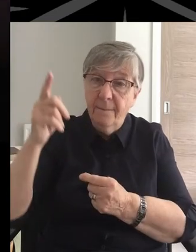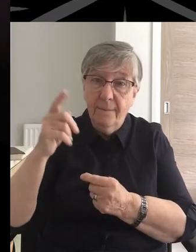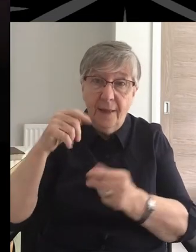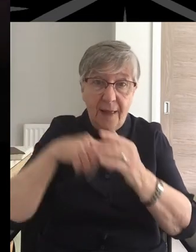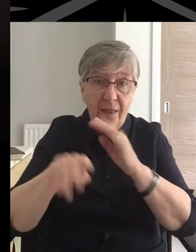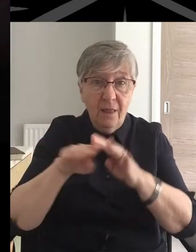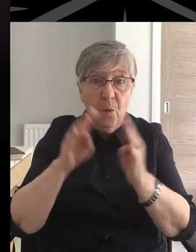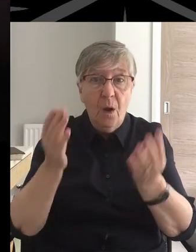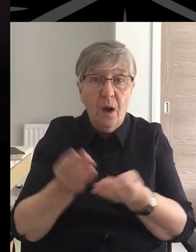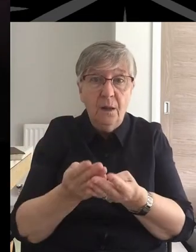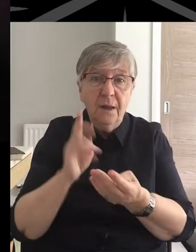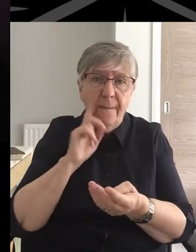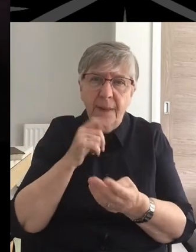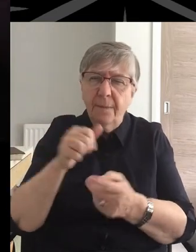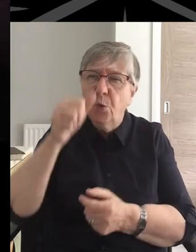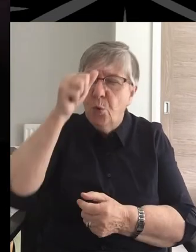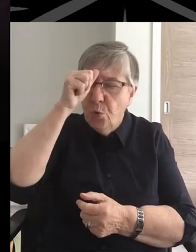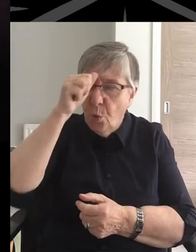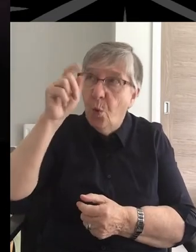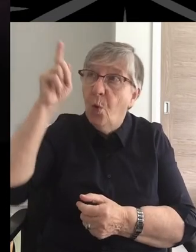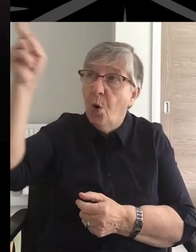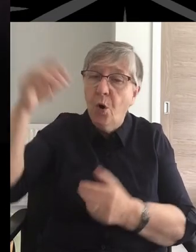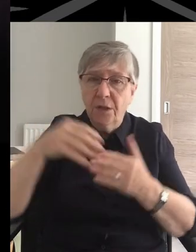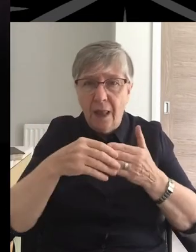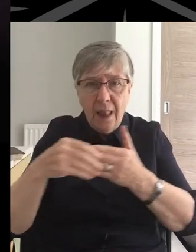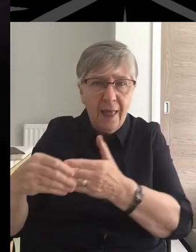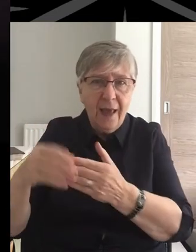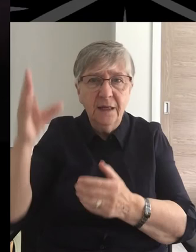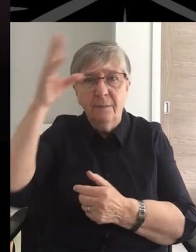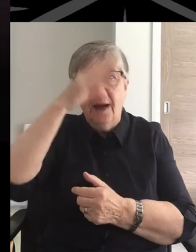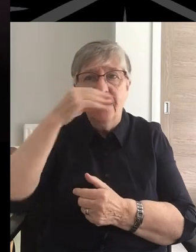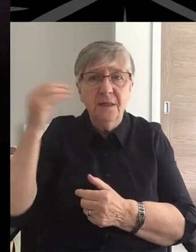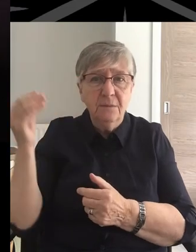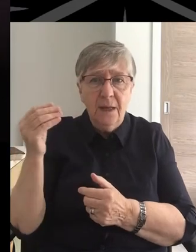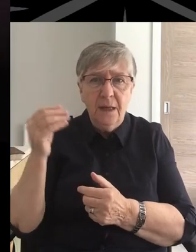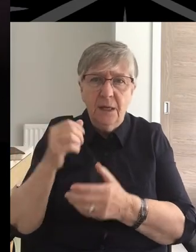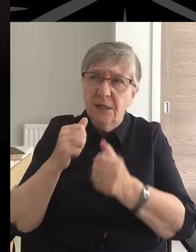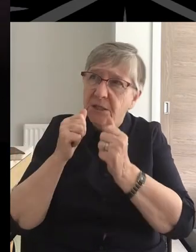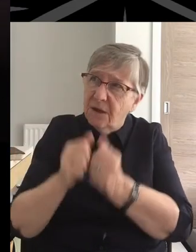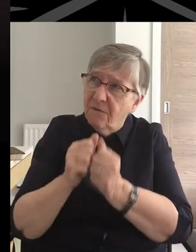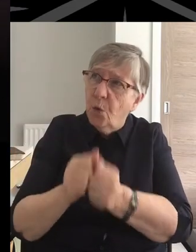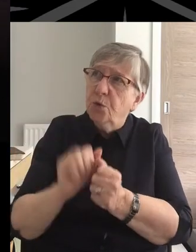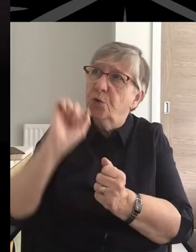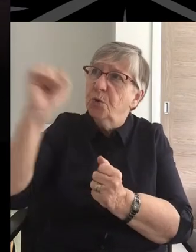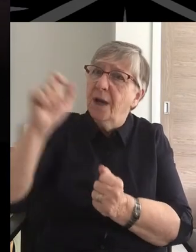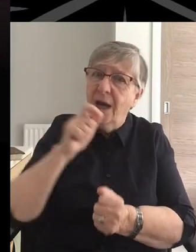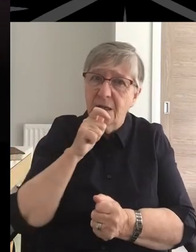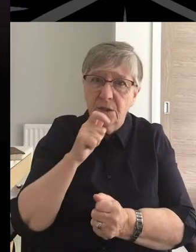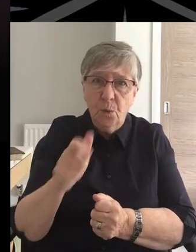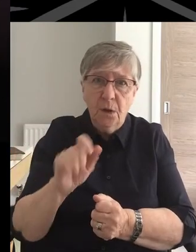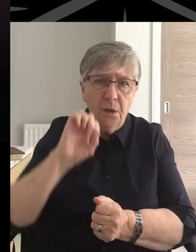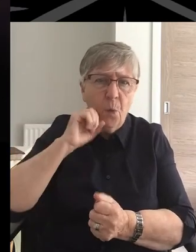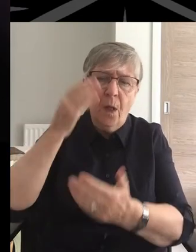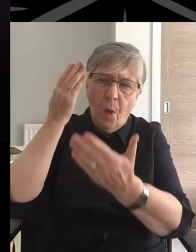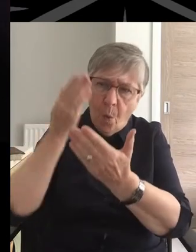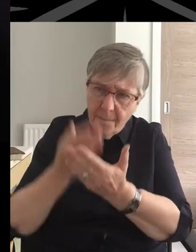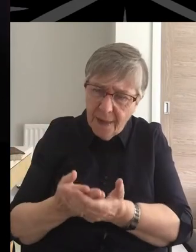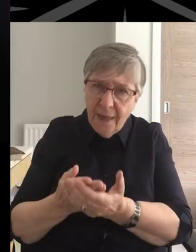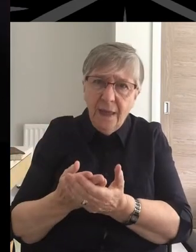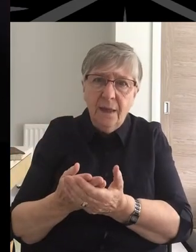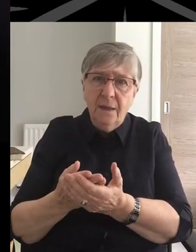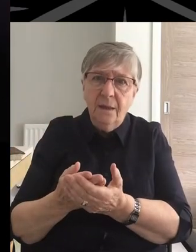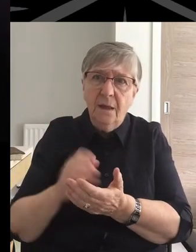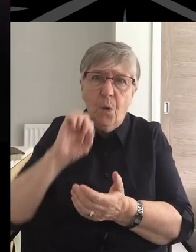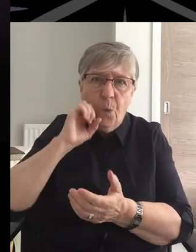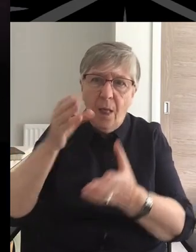world. A people who know God, who are led by his Spirit, a people devoted to his words, a people who will obey sacrificially, a people